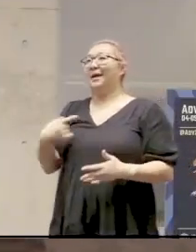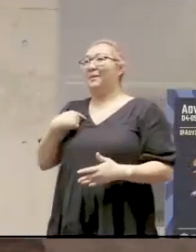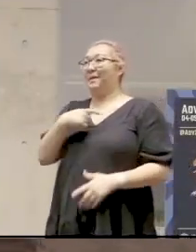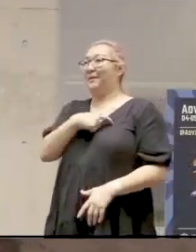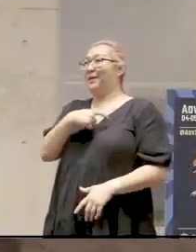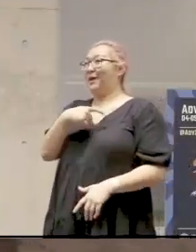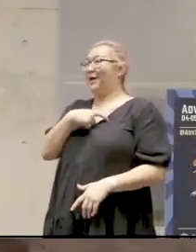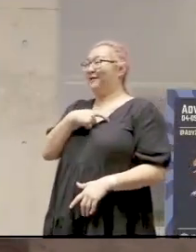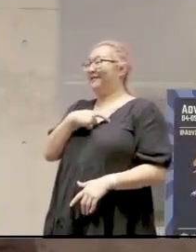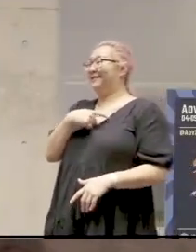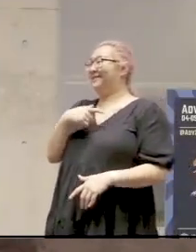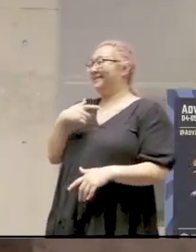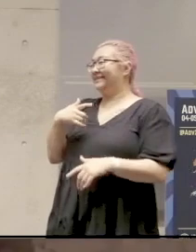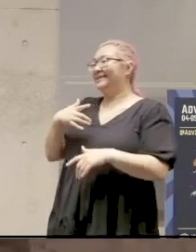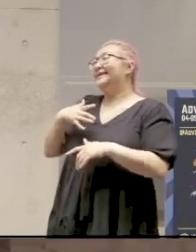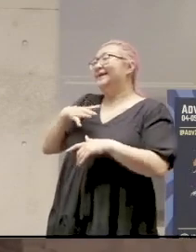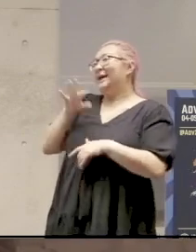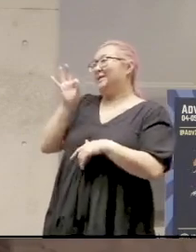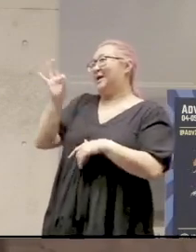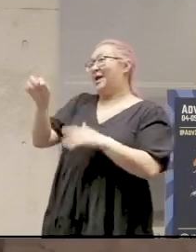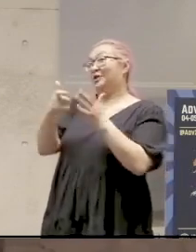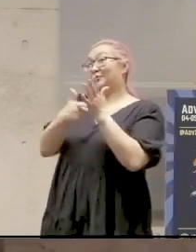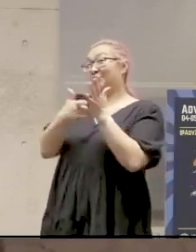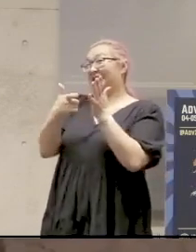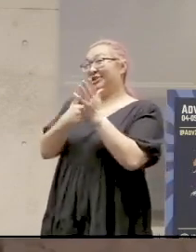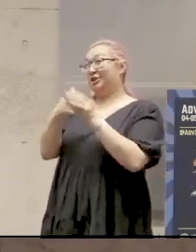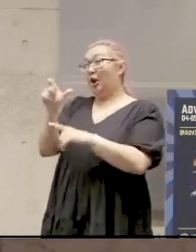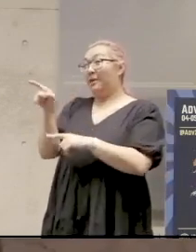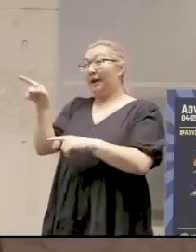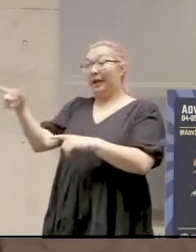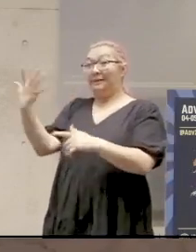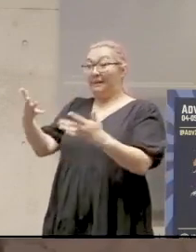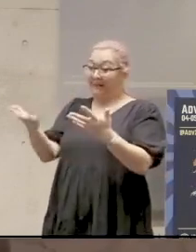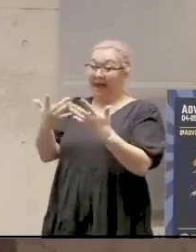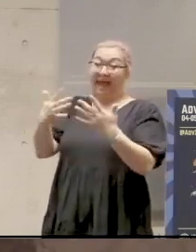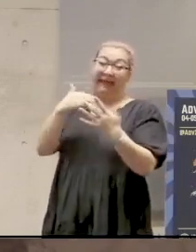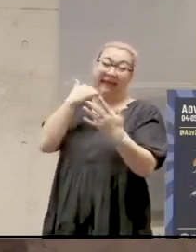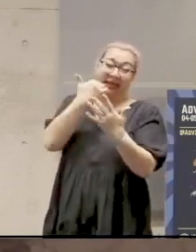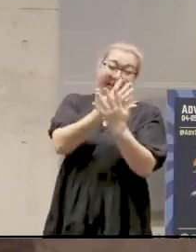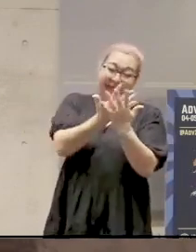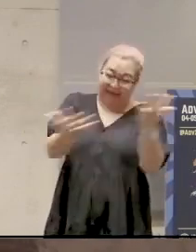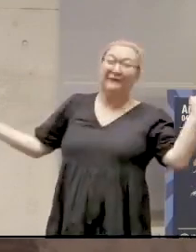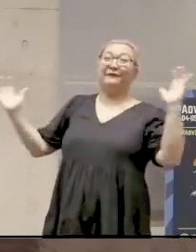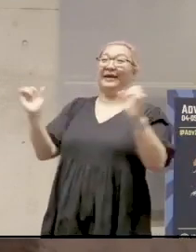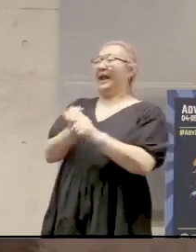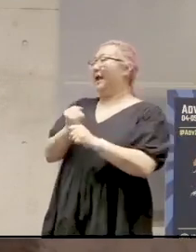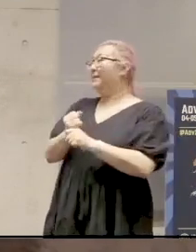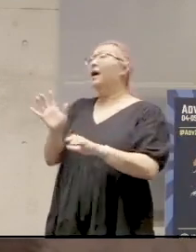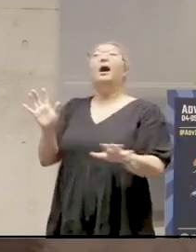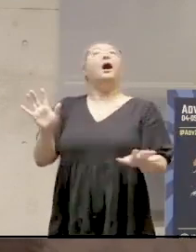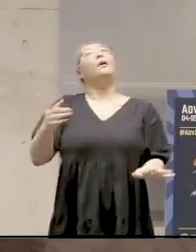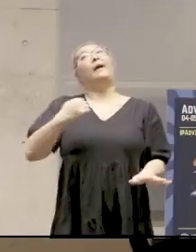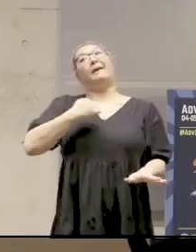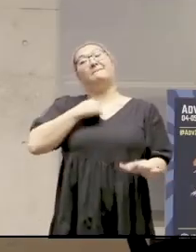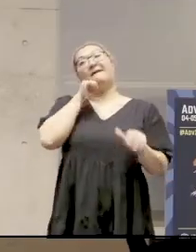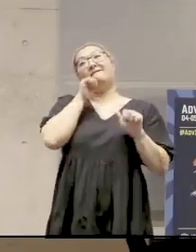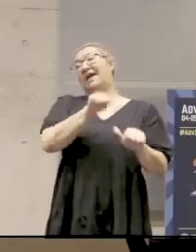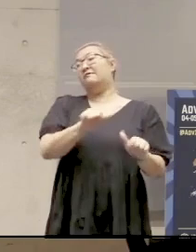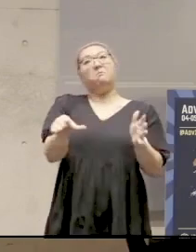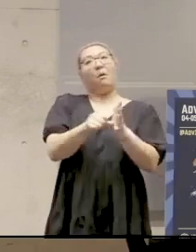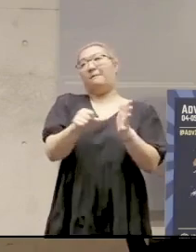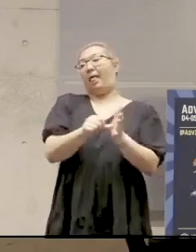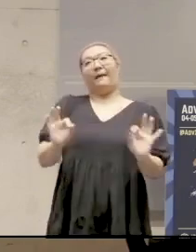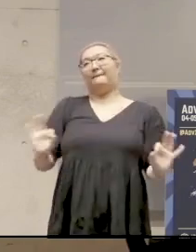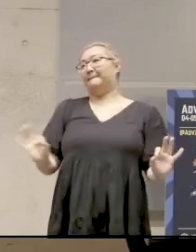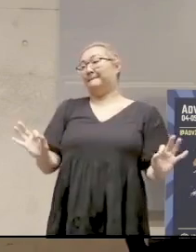question to is Richard Cobbett, who has played every game. All right, well, I'm not going to go for a problematic fave,